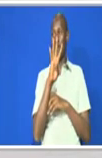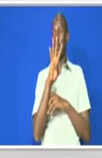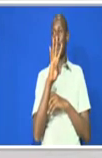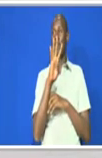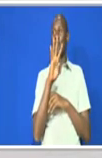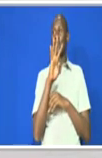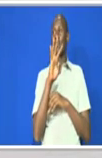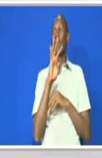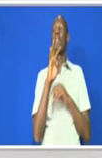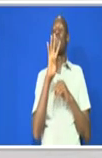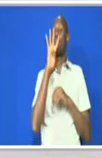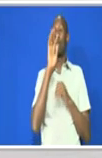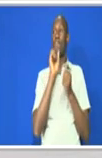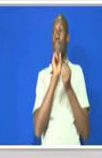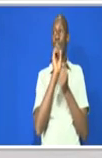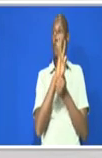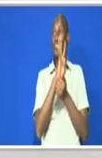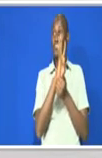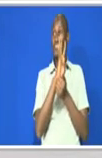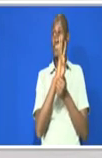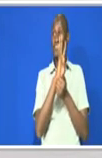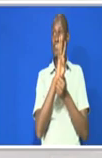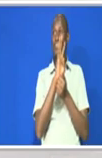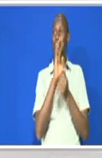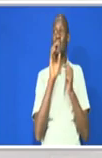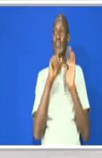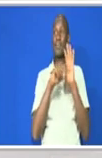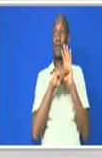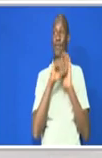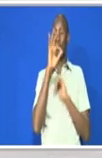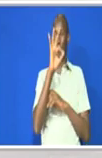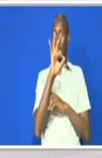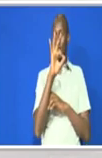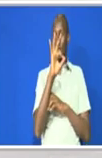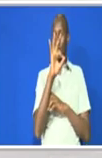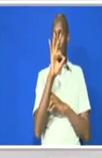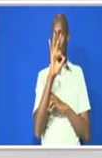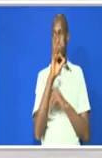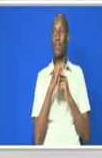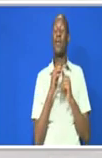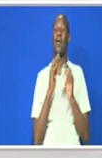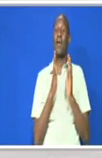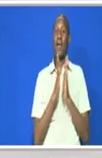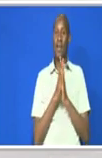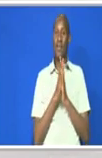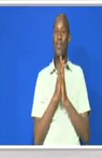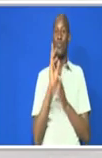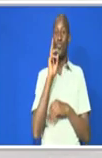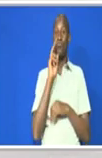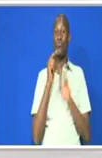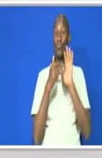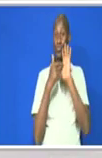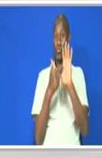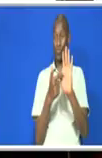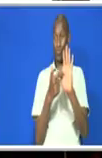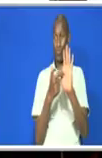one is 4 take away 3. Do that work and you can show